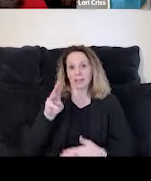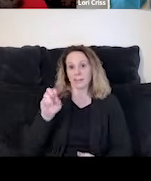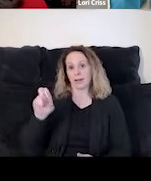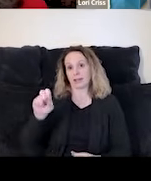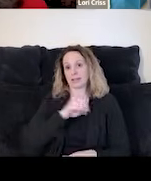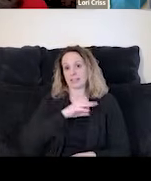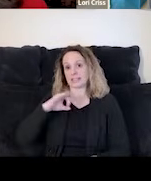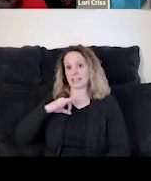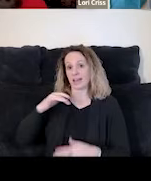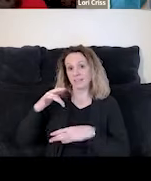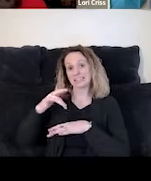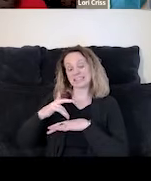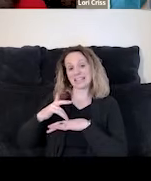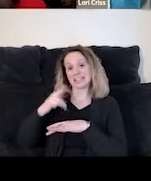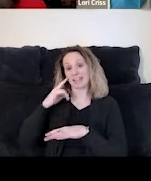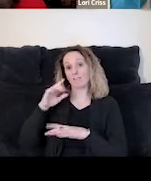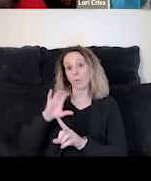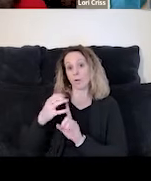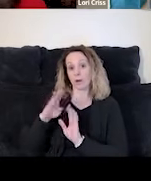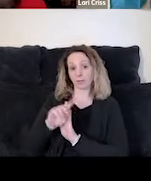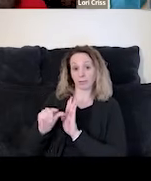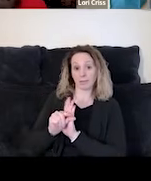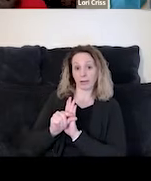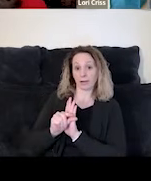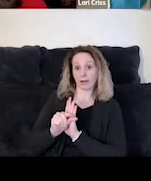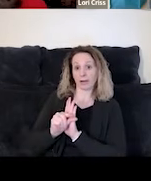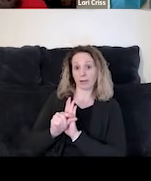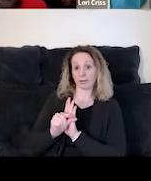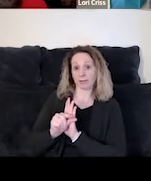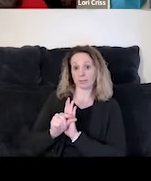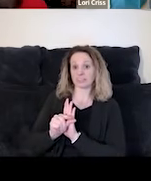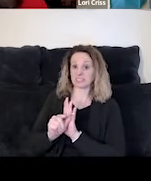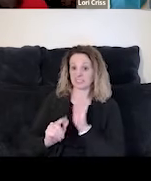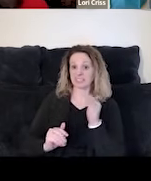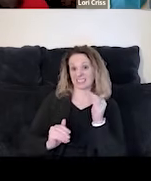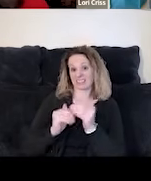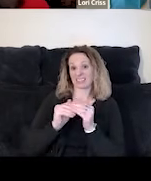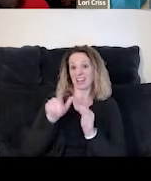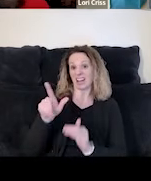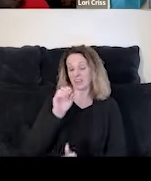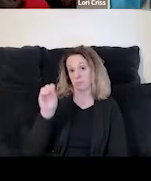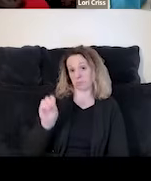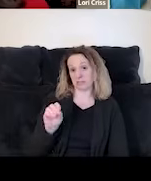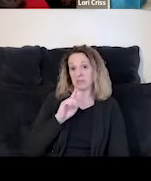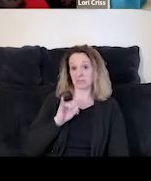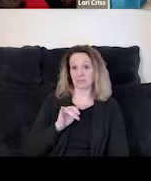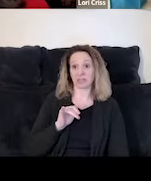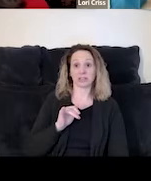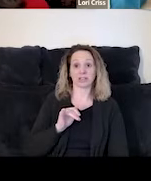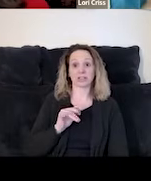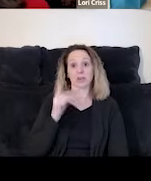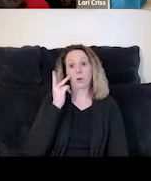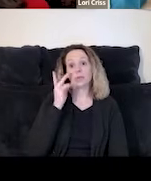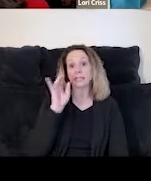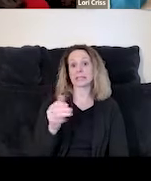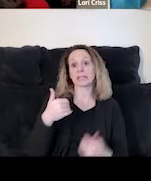sensitive to the family's cultural background, was nearly at 100%. And so that's something that we